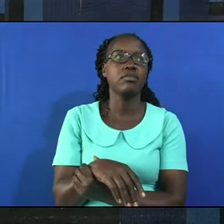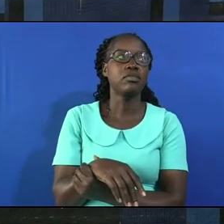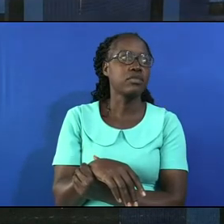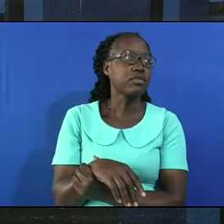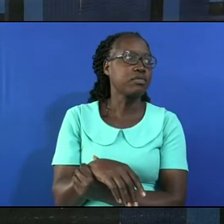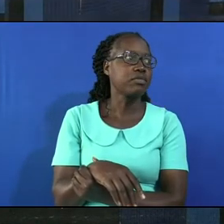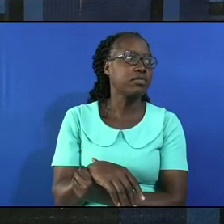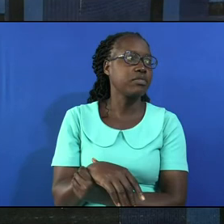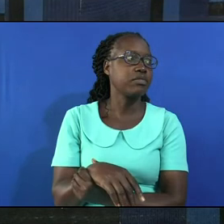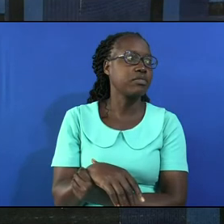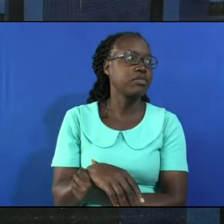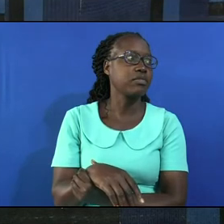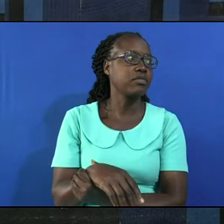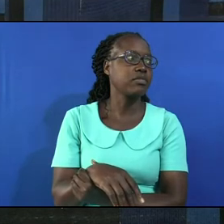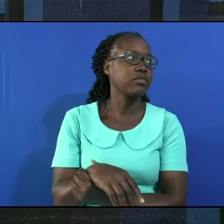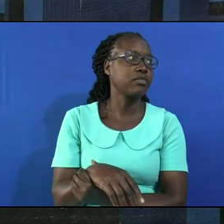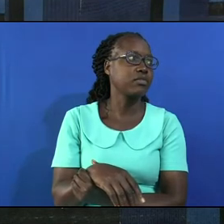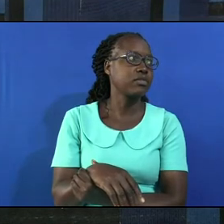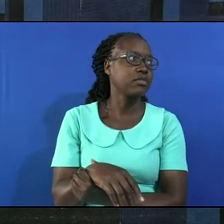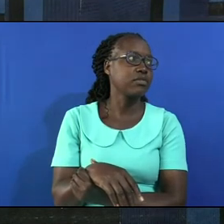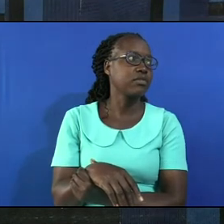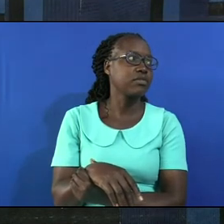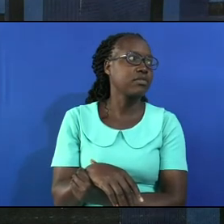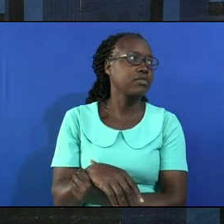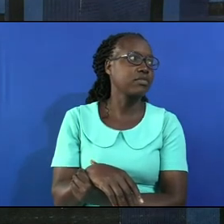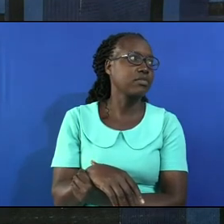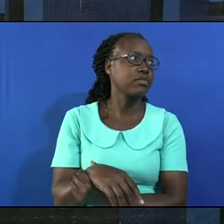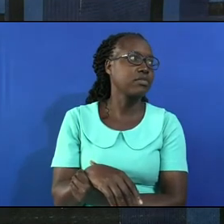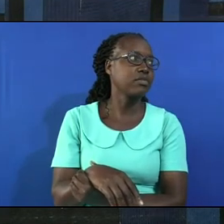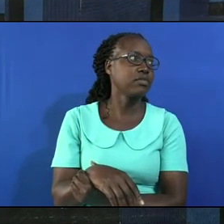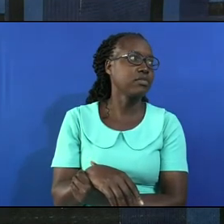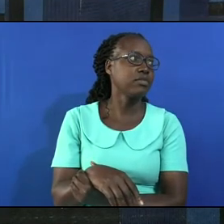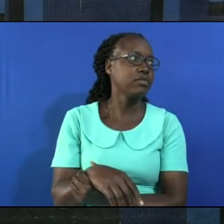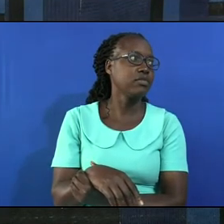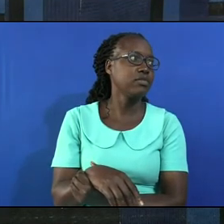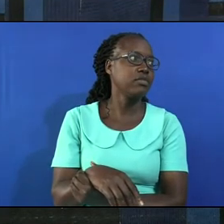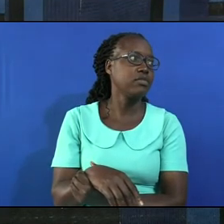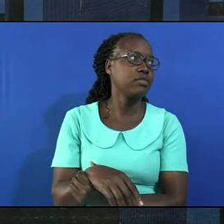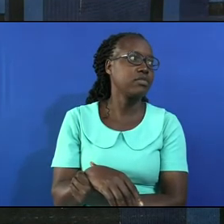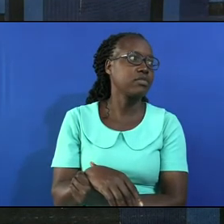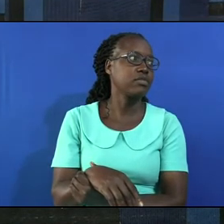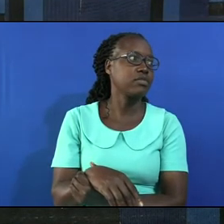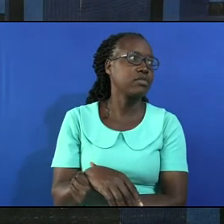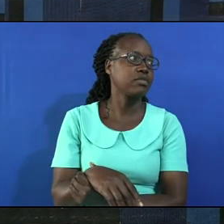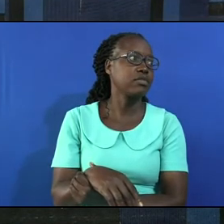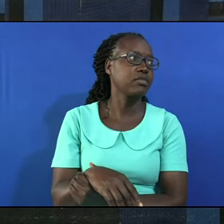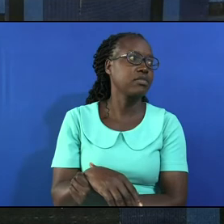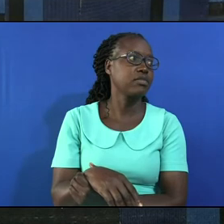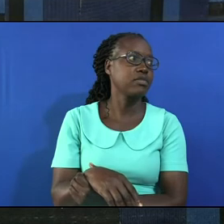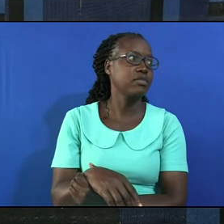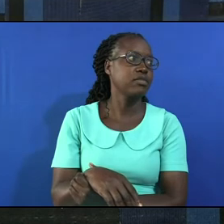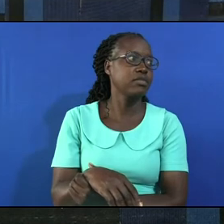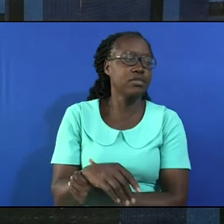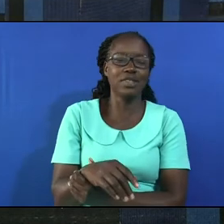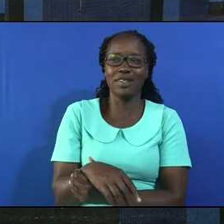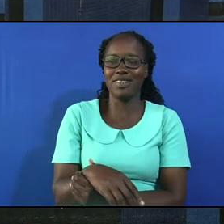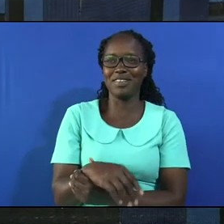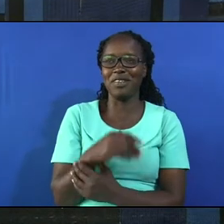Genesis. Genesis. You are still looking for Genesis. Not Habakkuk. Genesis.